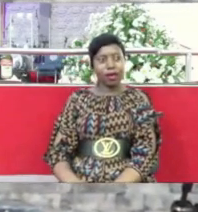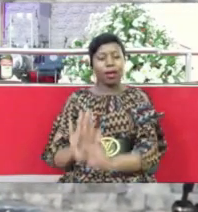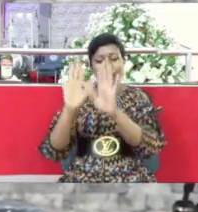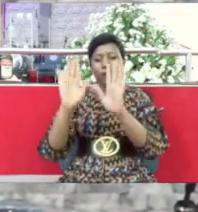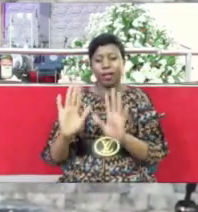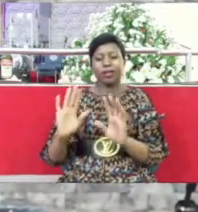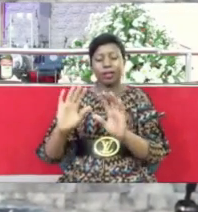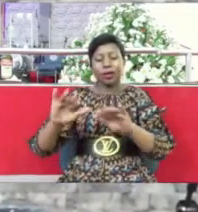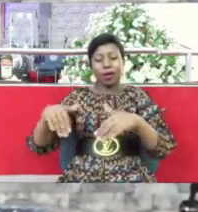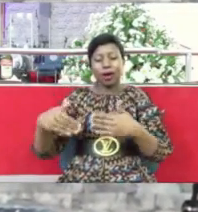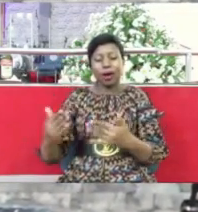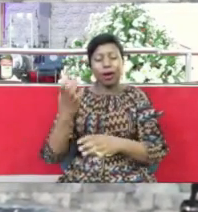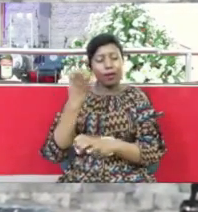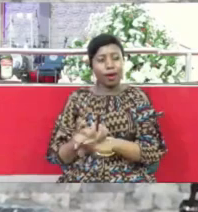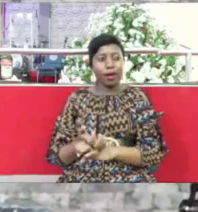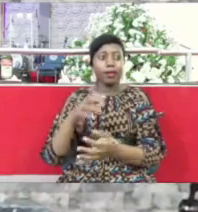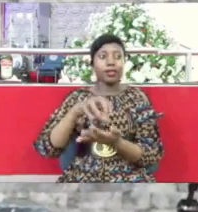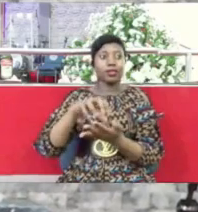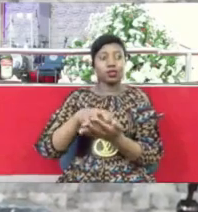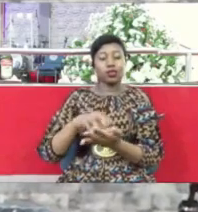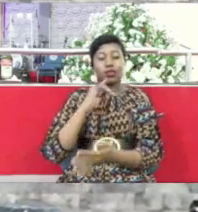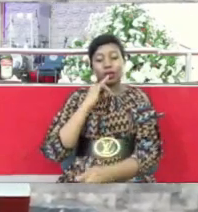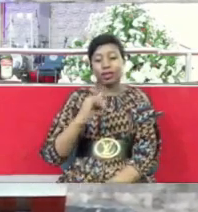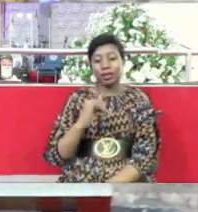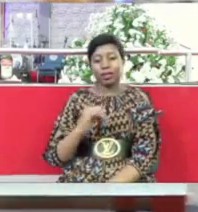is, it is not difficult to the Lord.